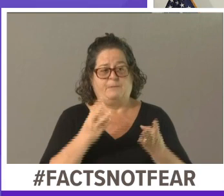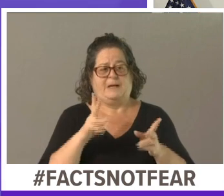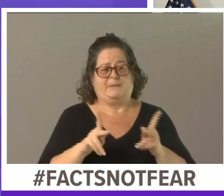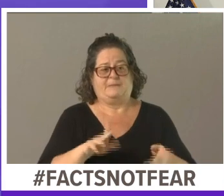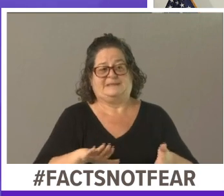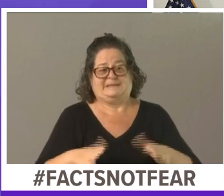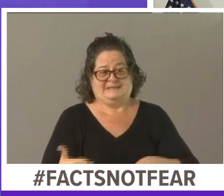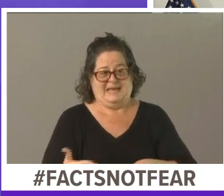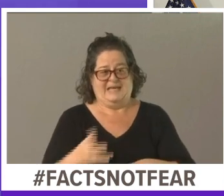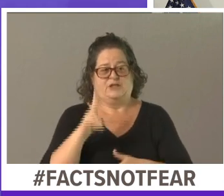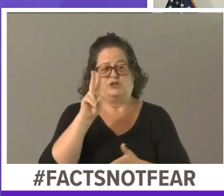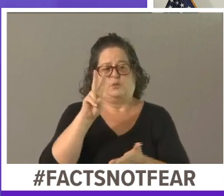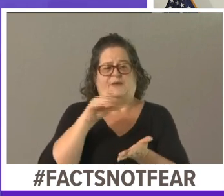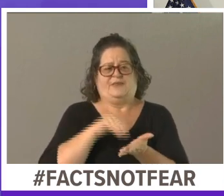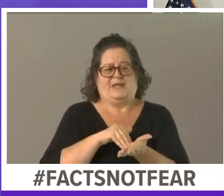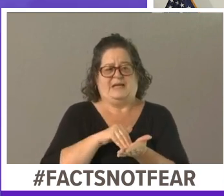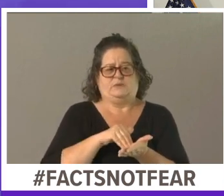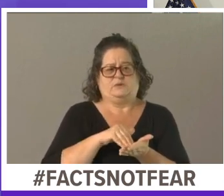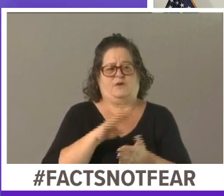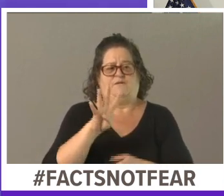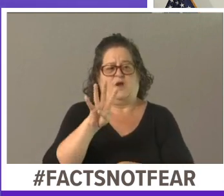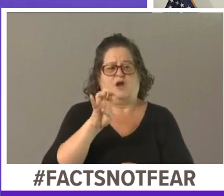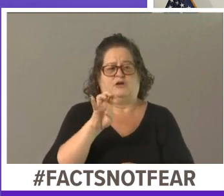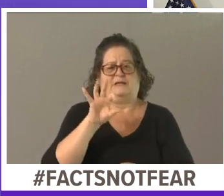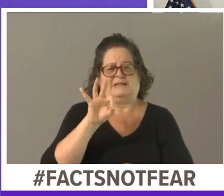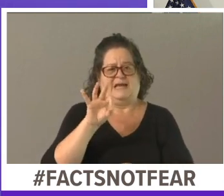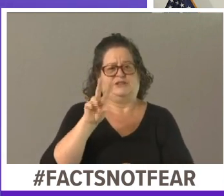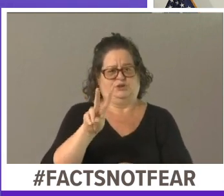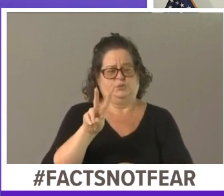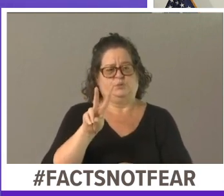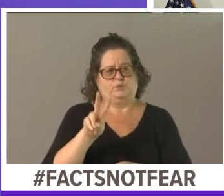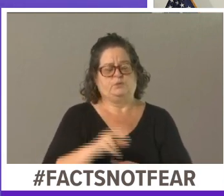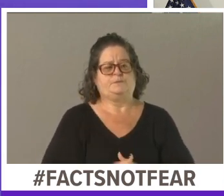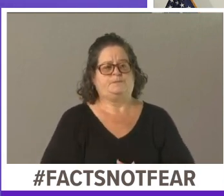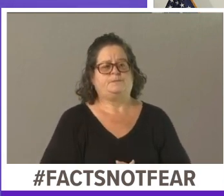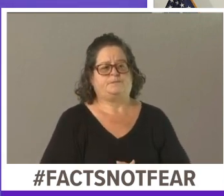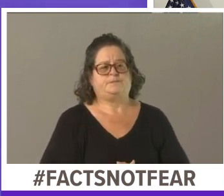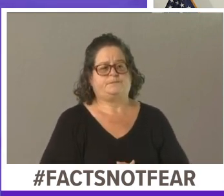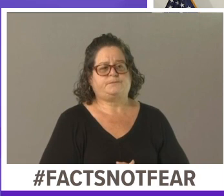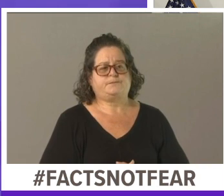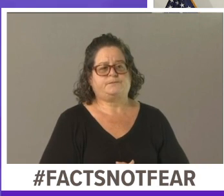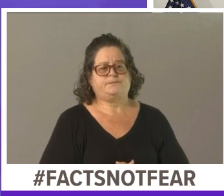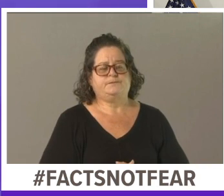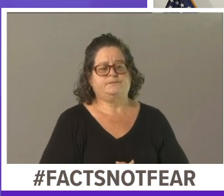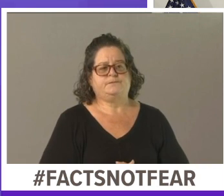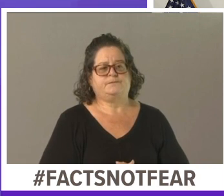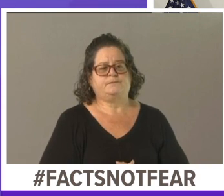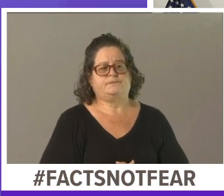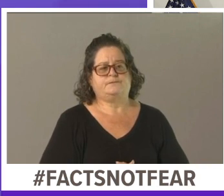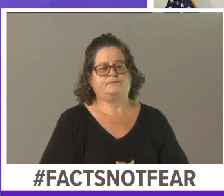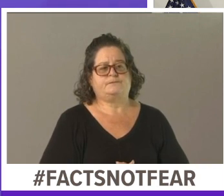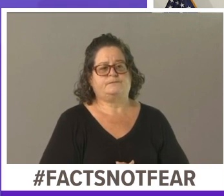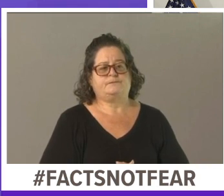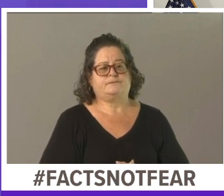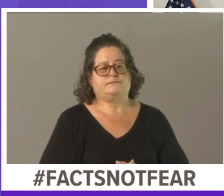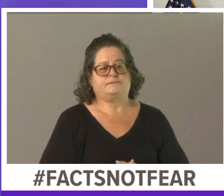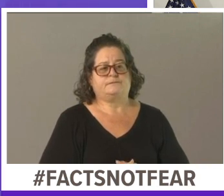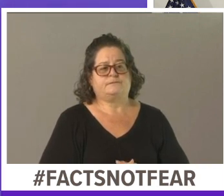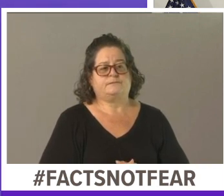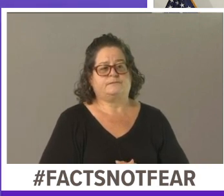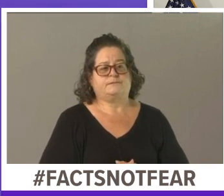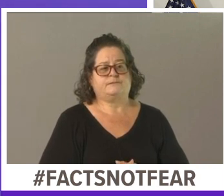2,492 souls in Arizona. And I want to say to all of our citizens, I know